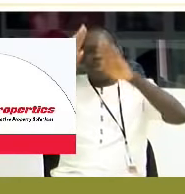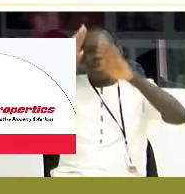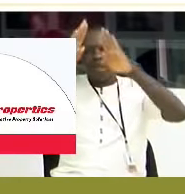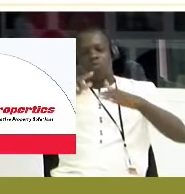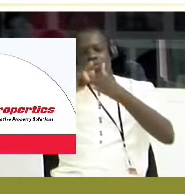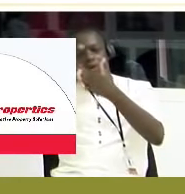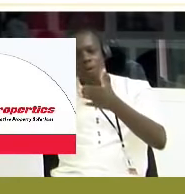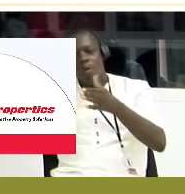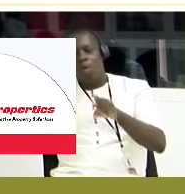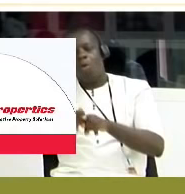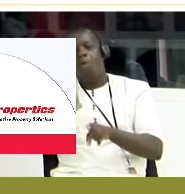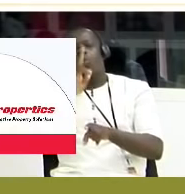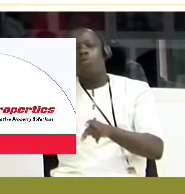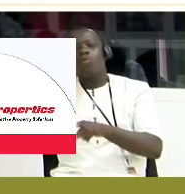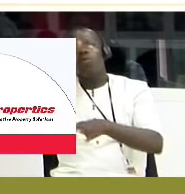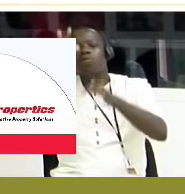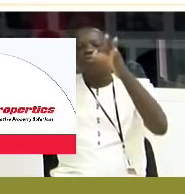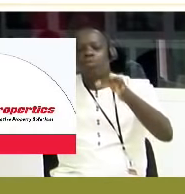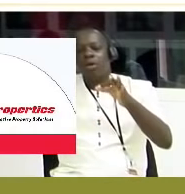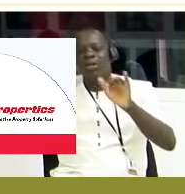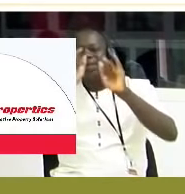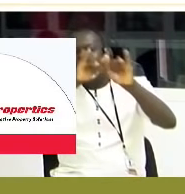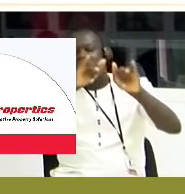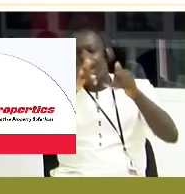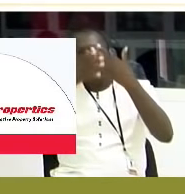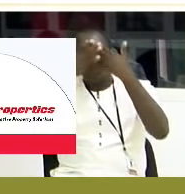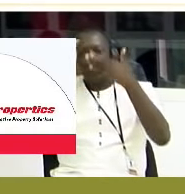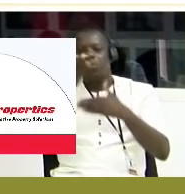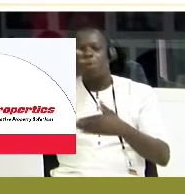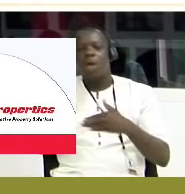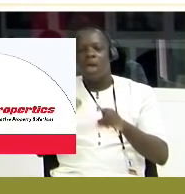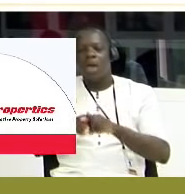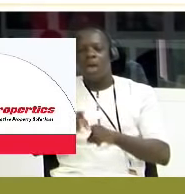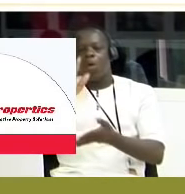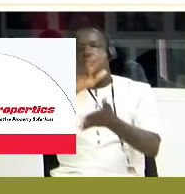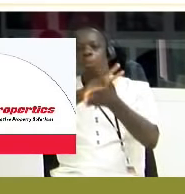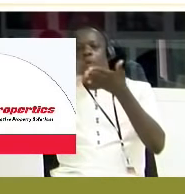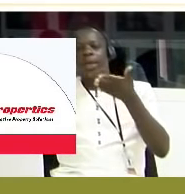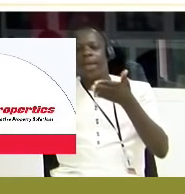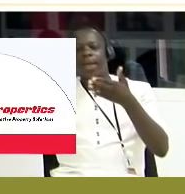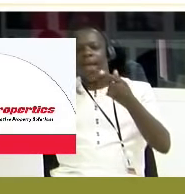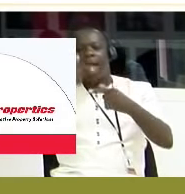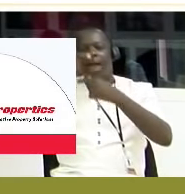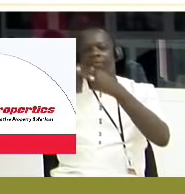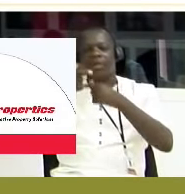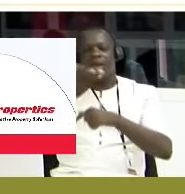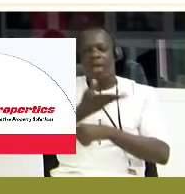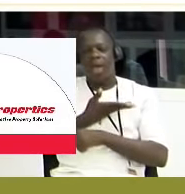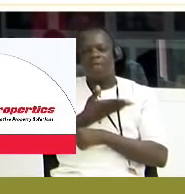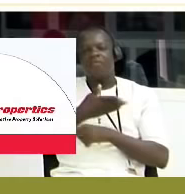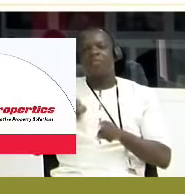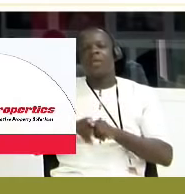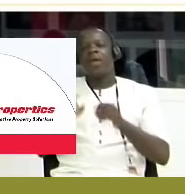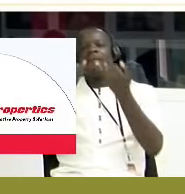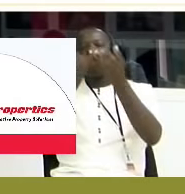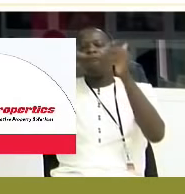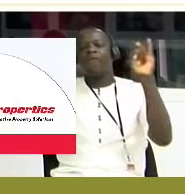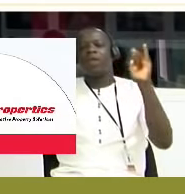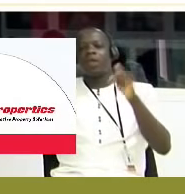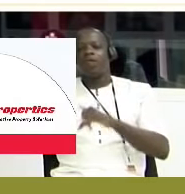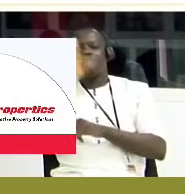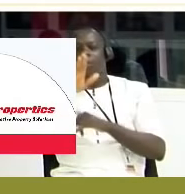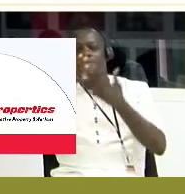few days or some weeks after, you have imminent release of detainees.